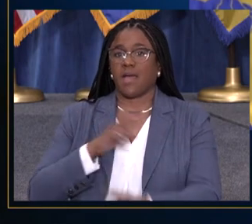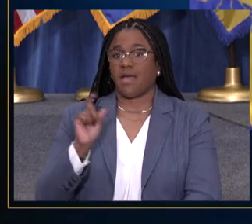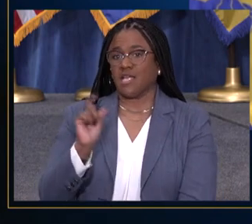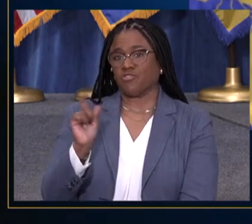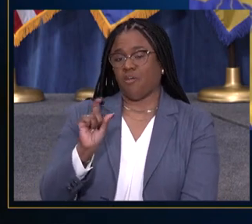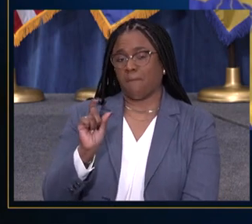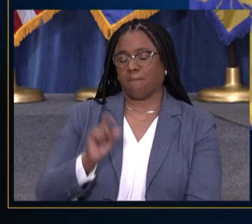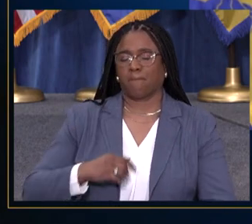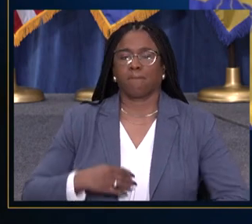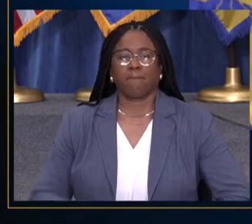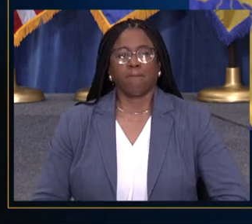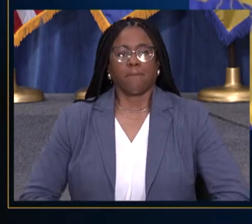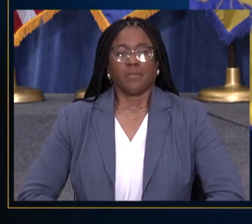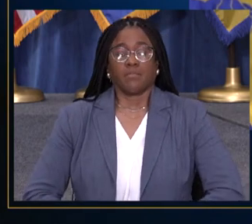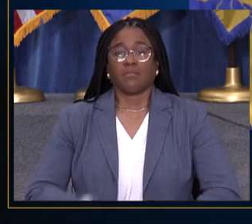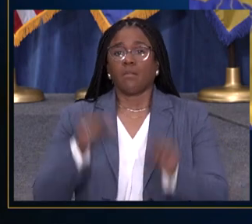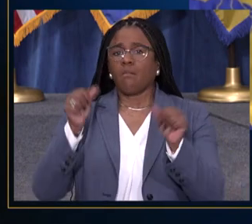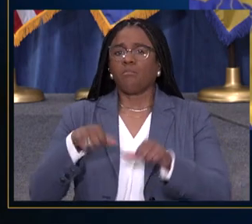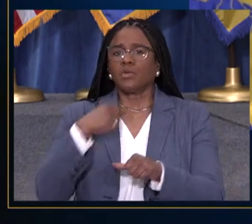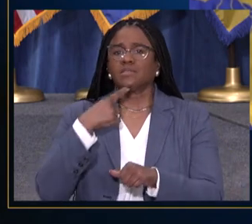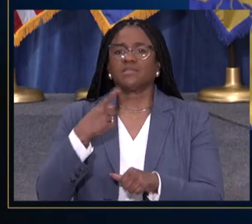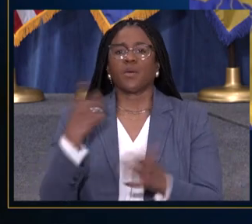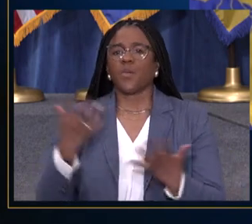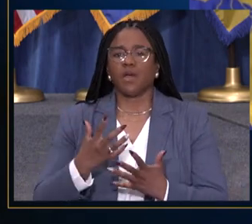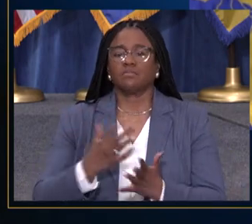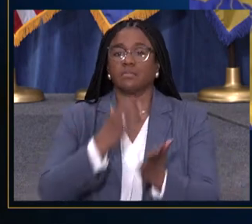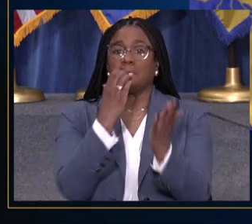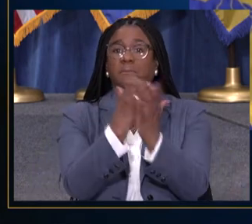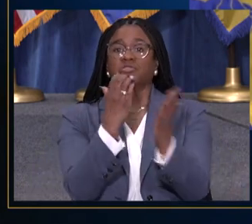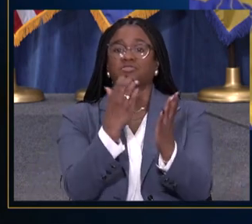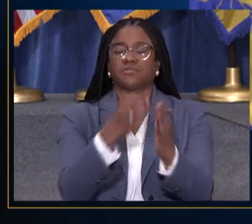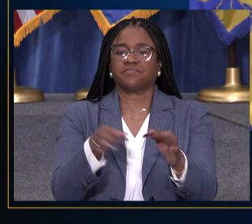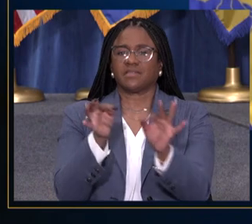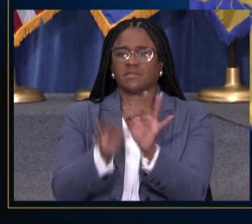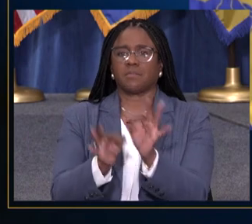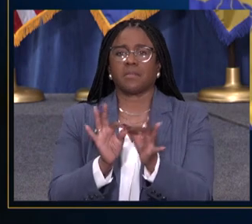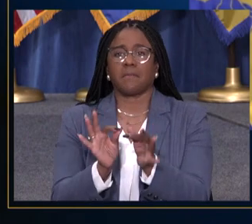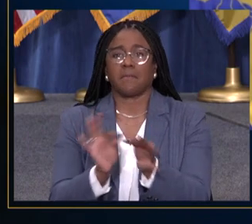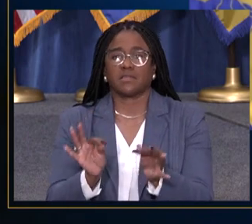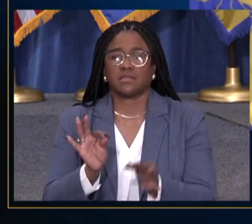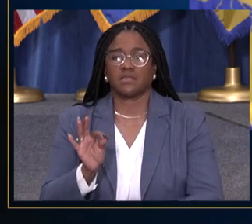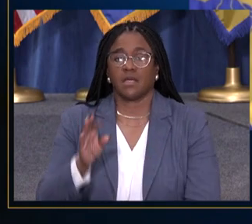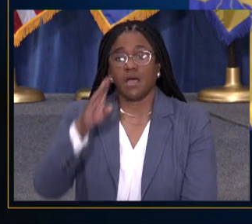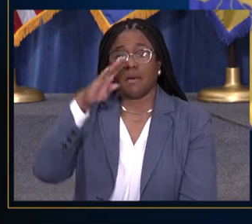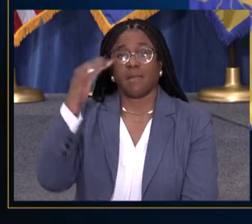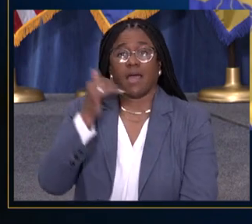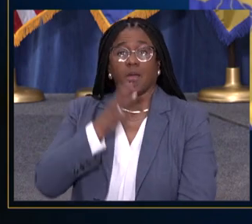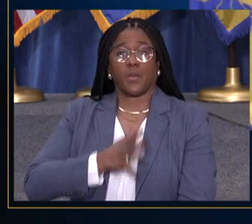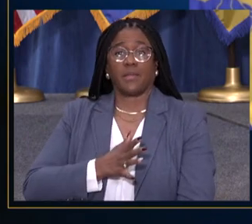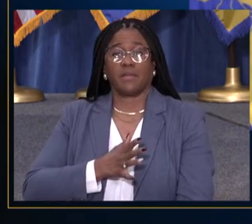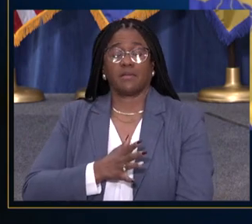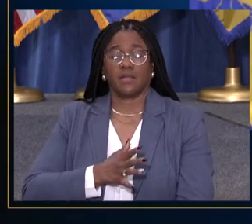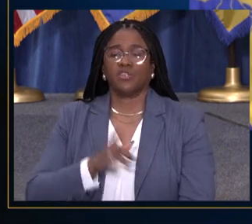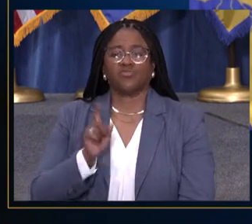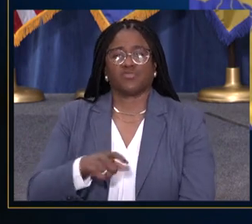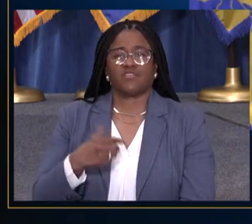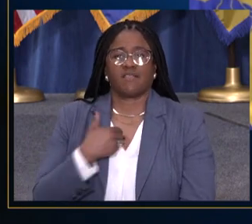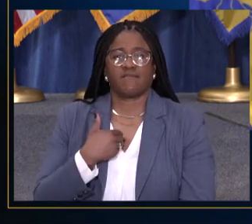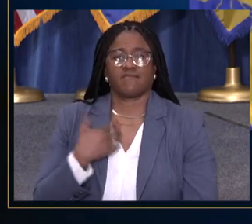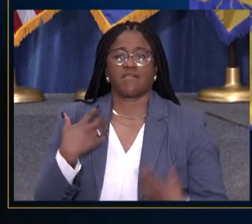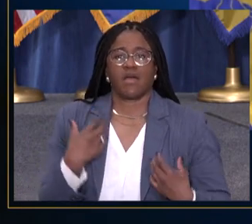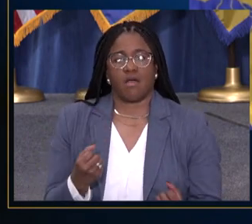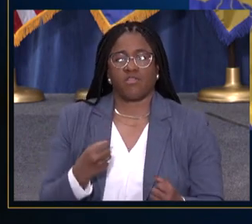platform. The post was an image with a simple message that Black women deserve